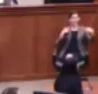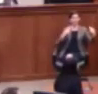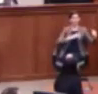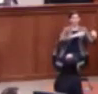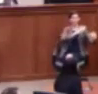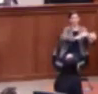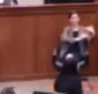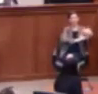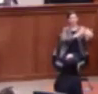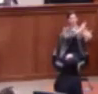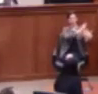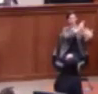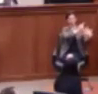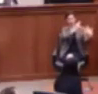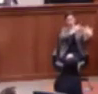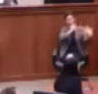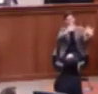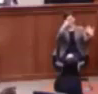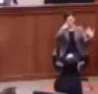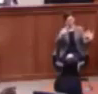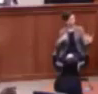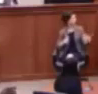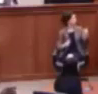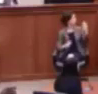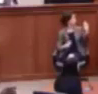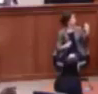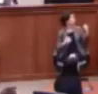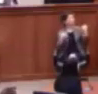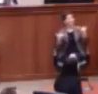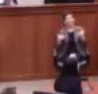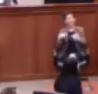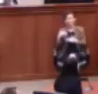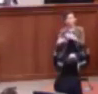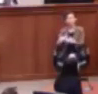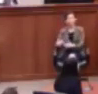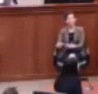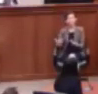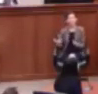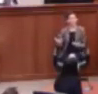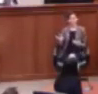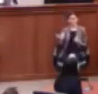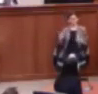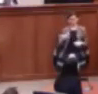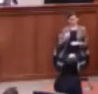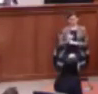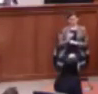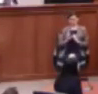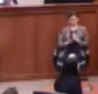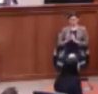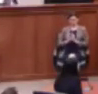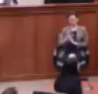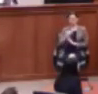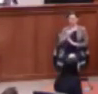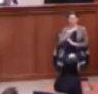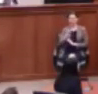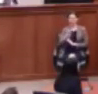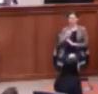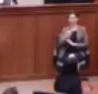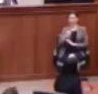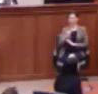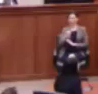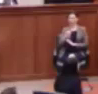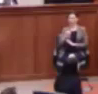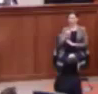have taken. Right now, we are in that process where we have been working to develop up our ambassador board. We